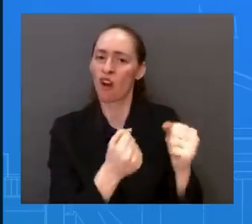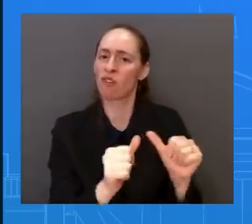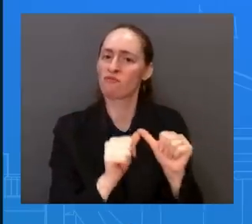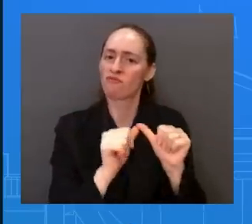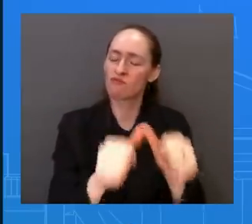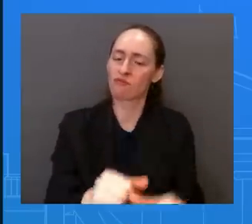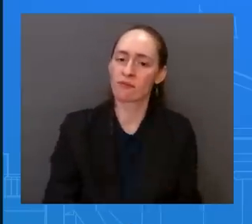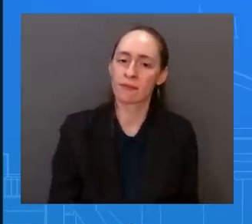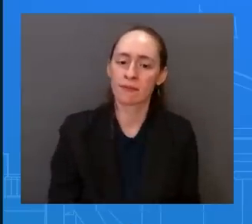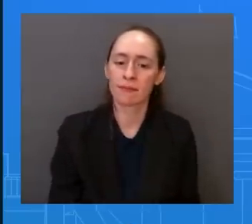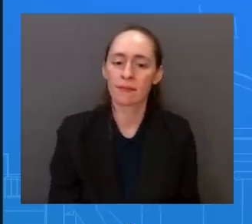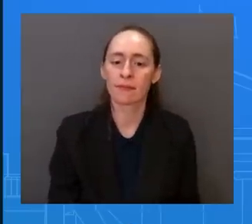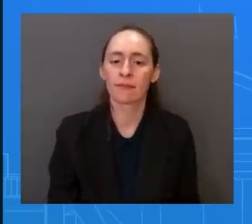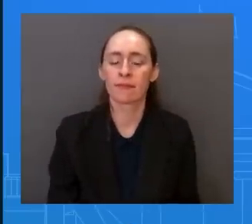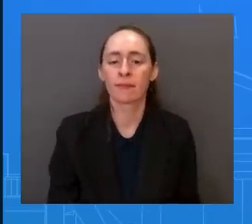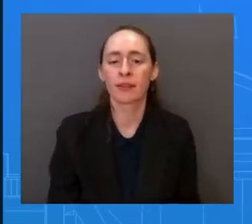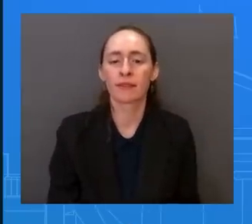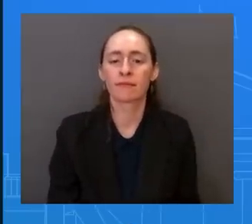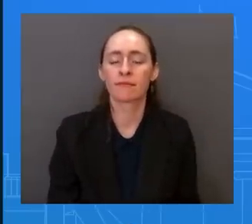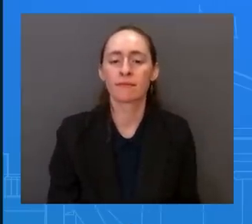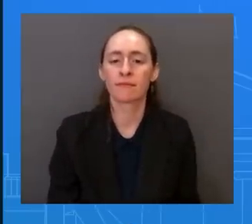to look at